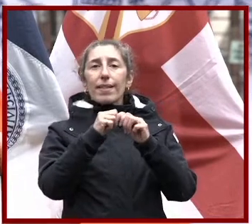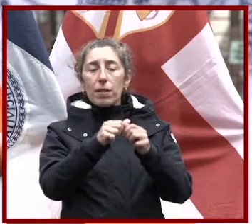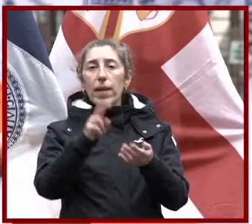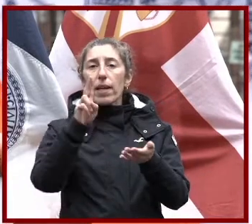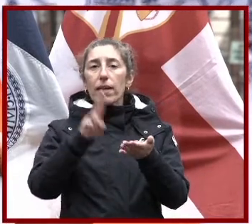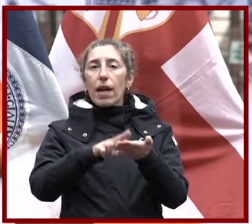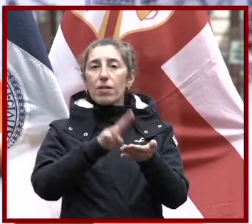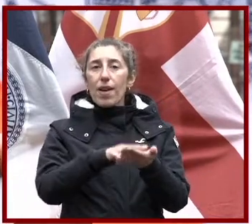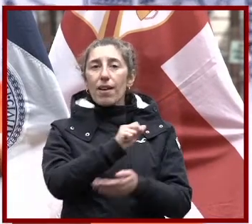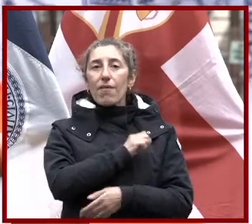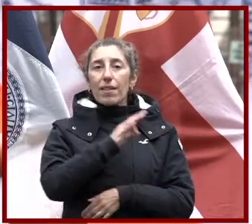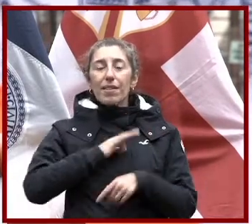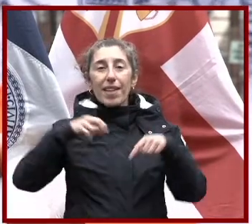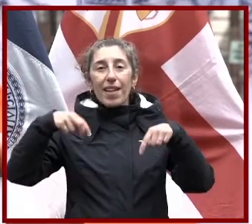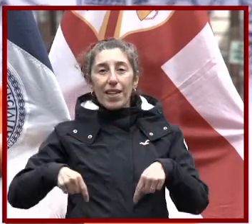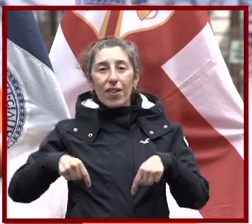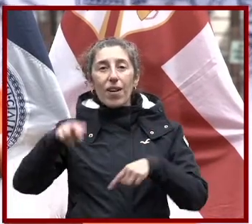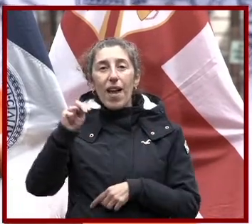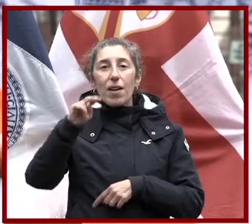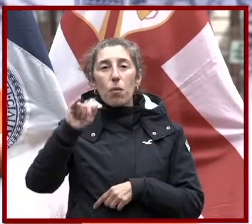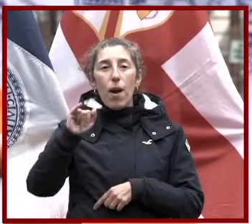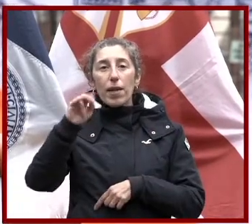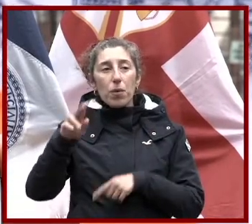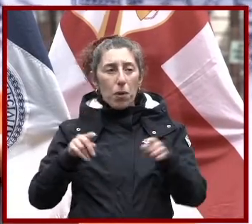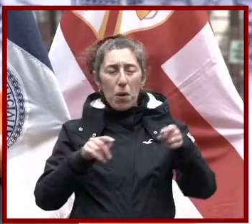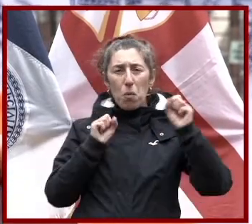NYU. Woo!